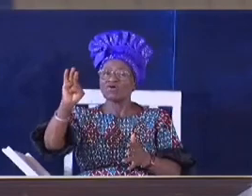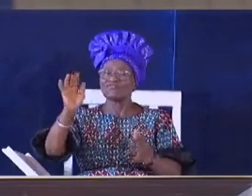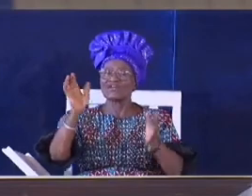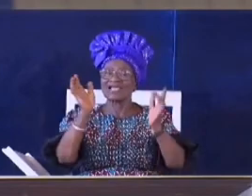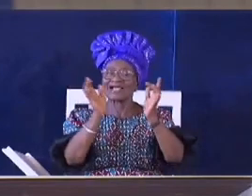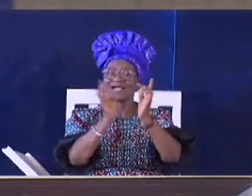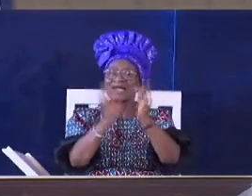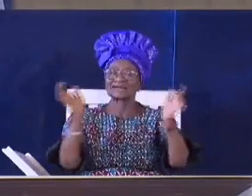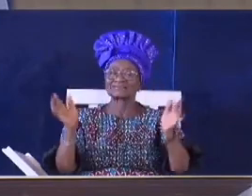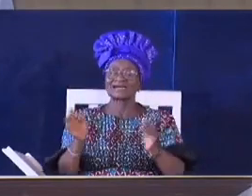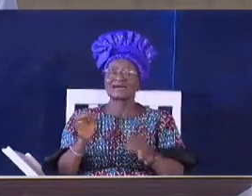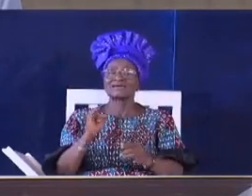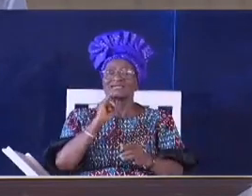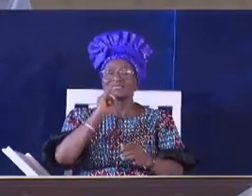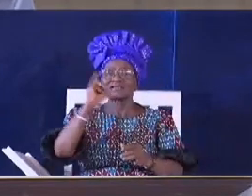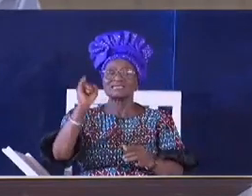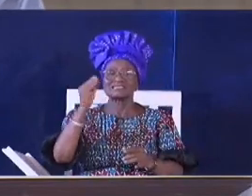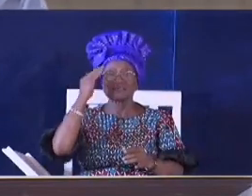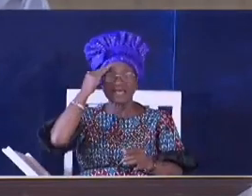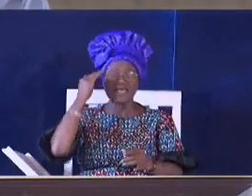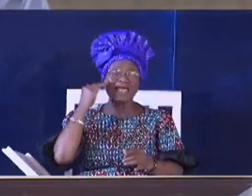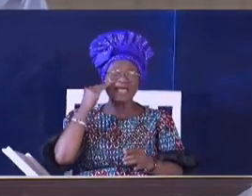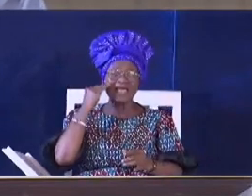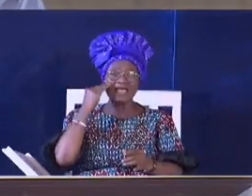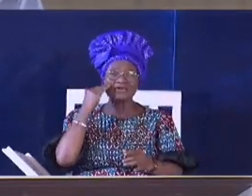is head-on collision